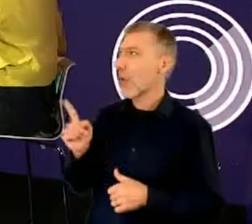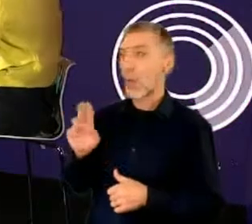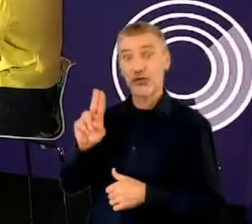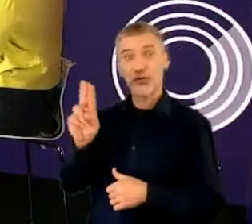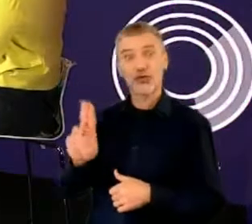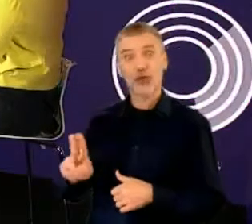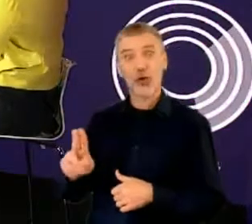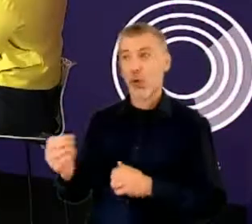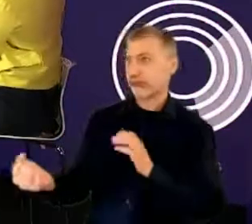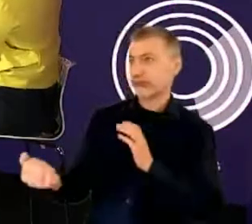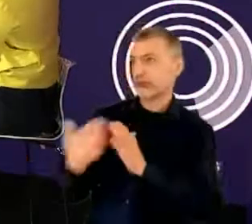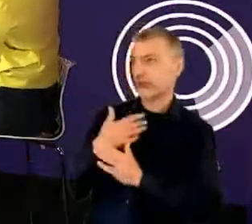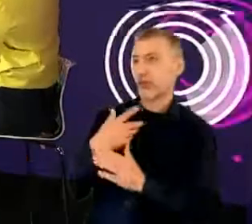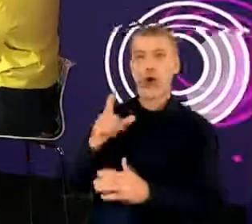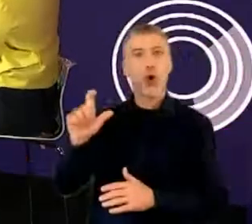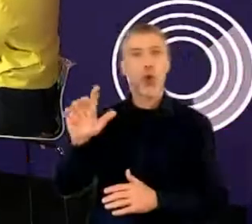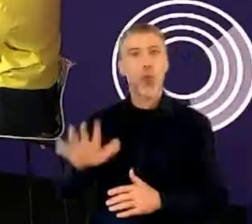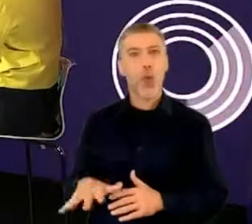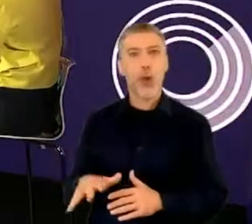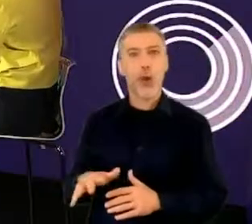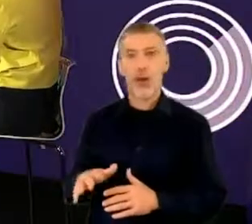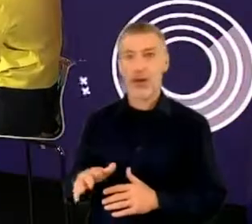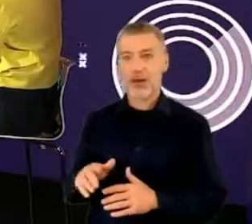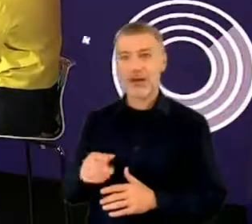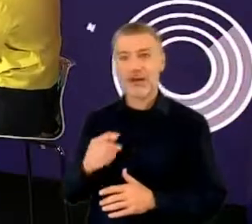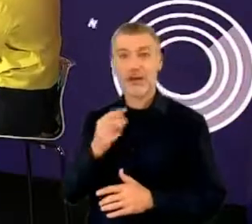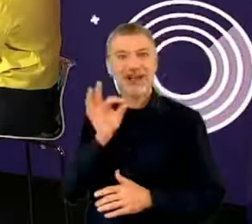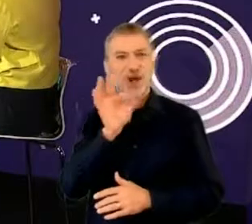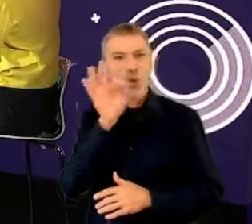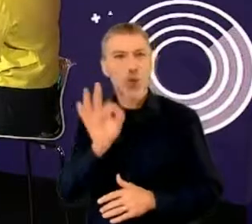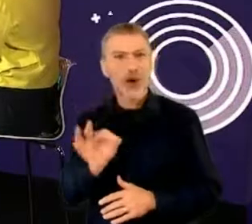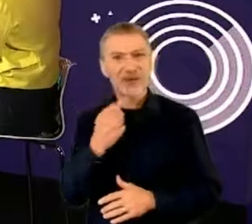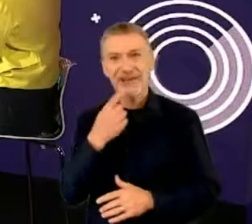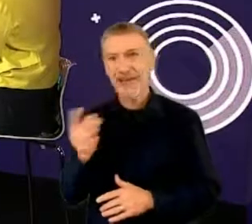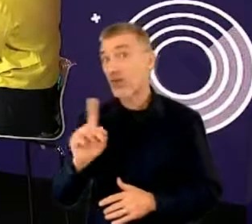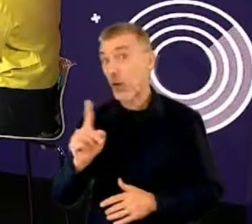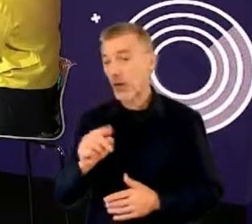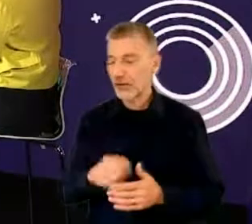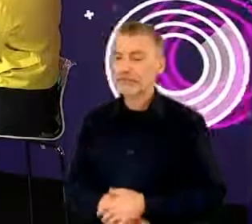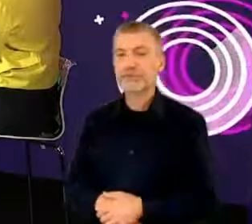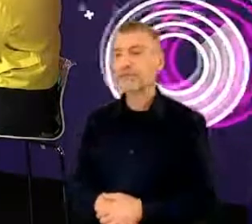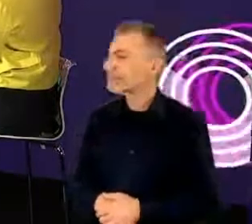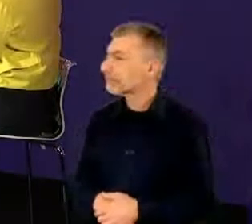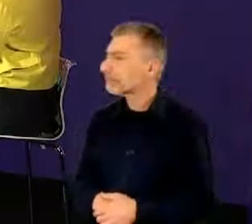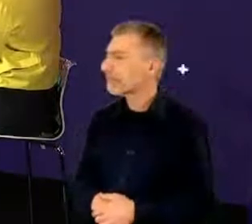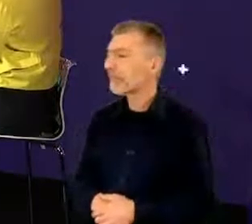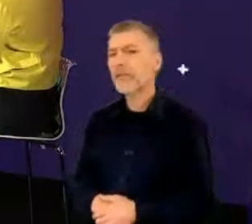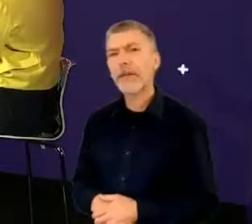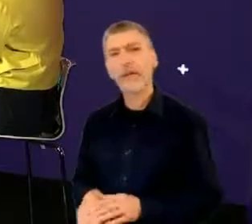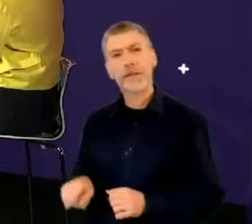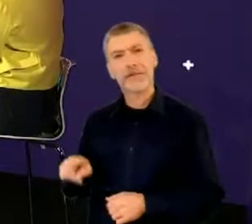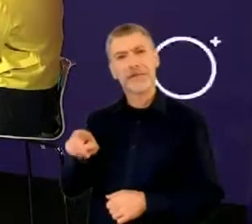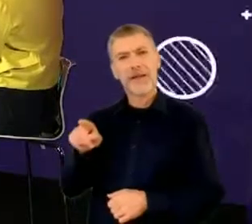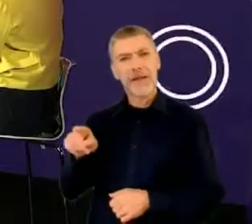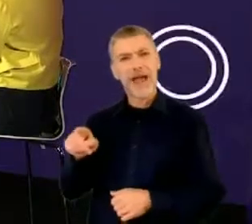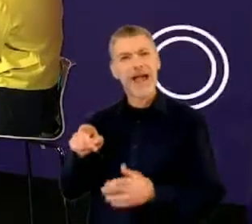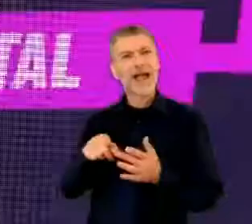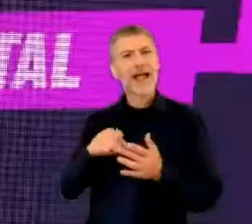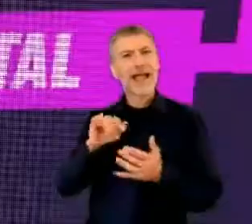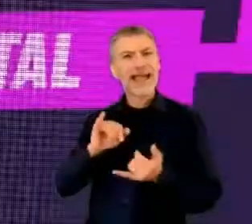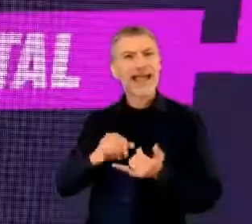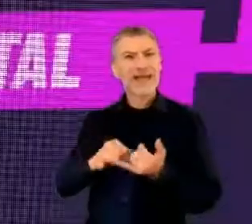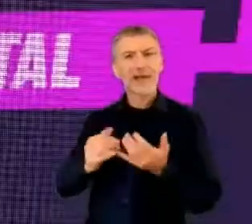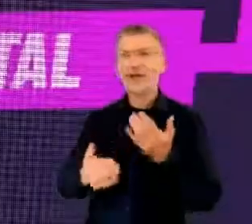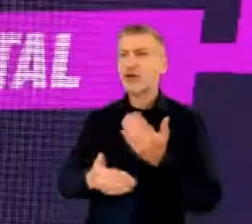Cornwall. I'm going to read it out word for word. I don't want to miss anything. It says, they have a new space hub being built